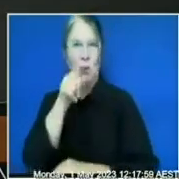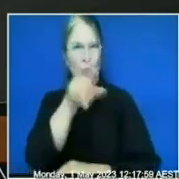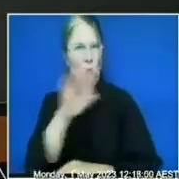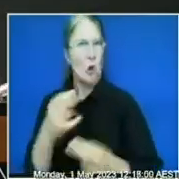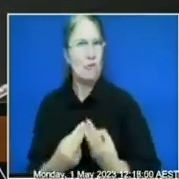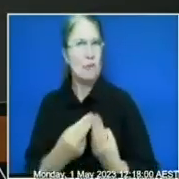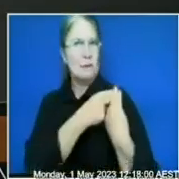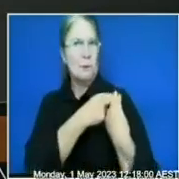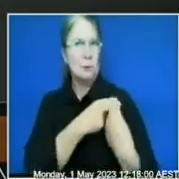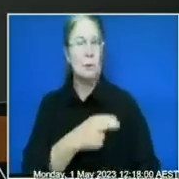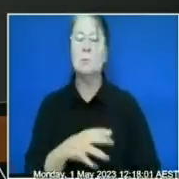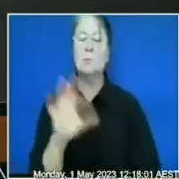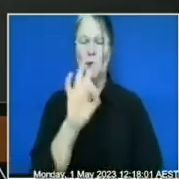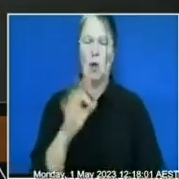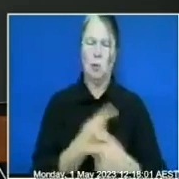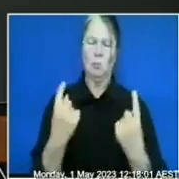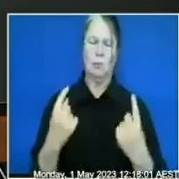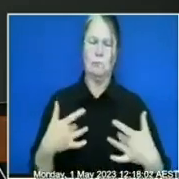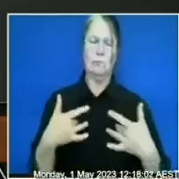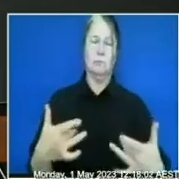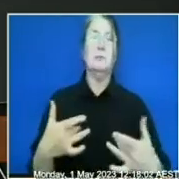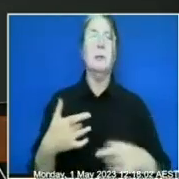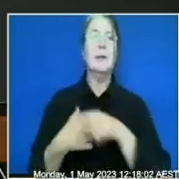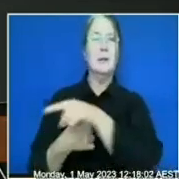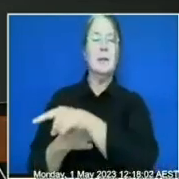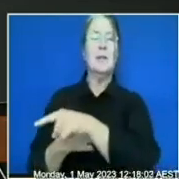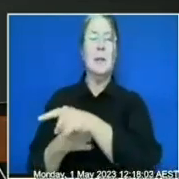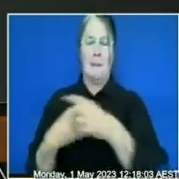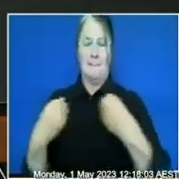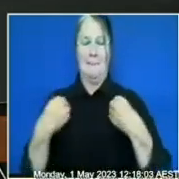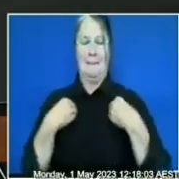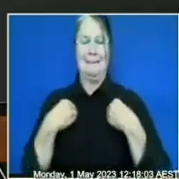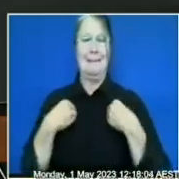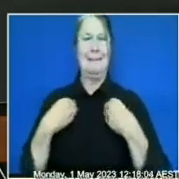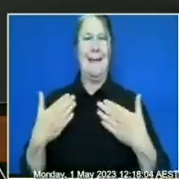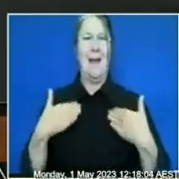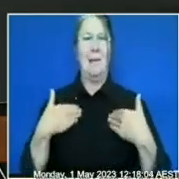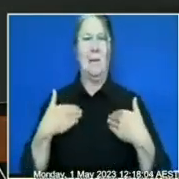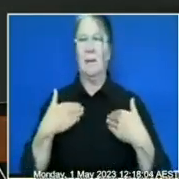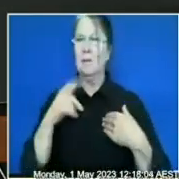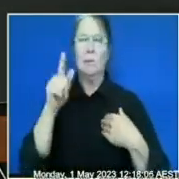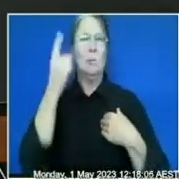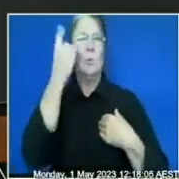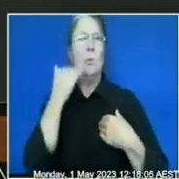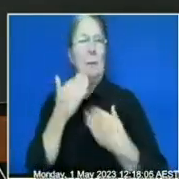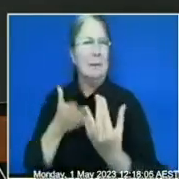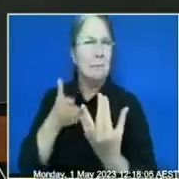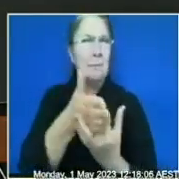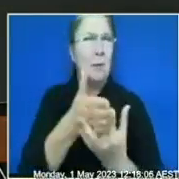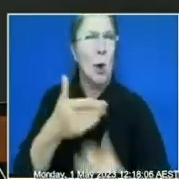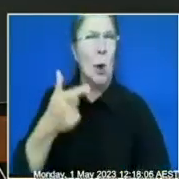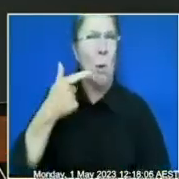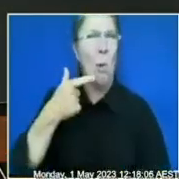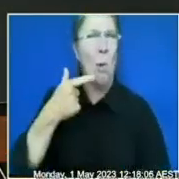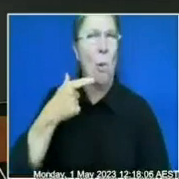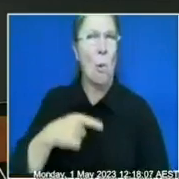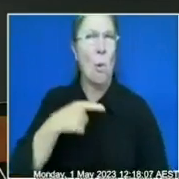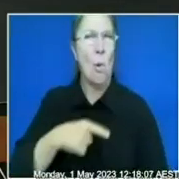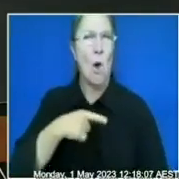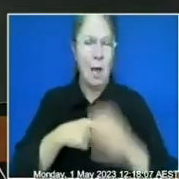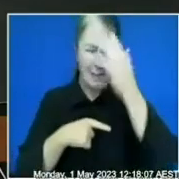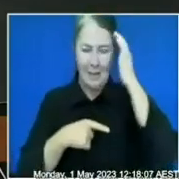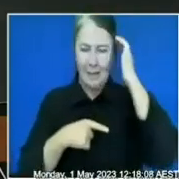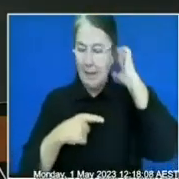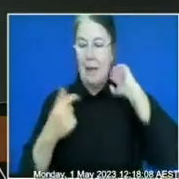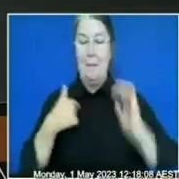is that a second? I'm not understanding, it seems to be these silos. So why would you not have Department of